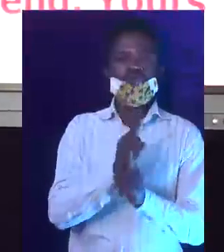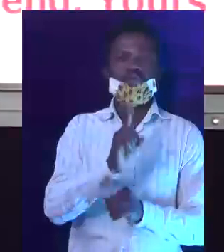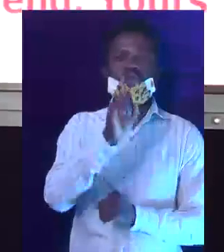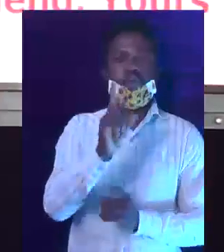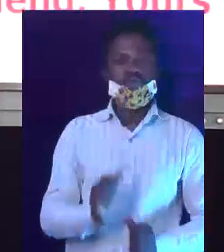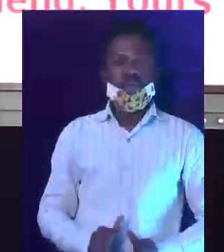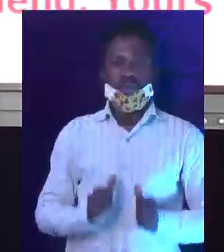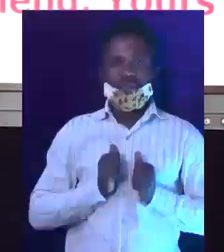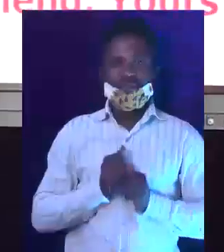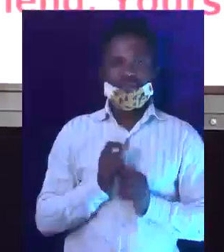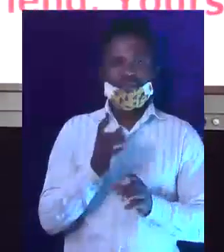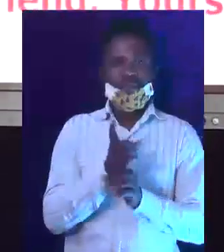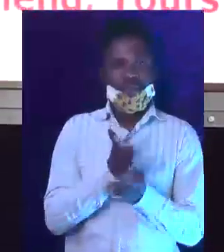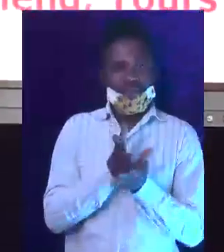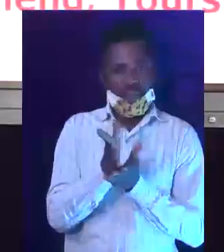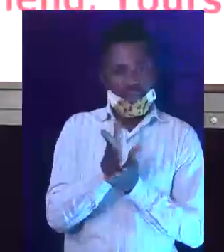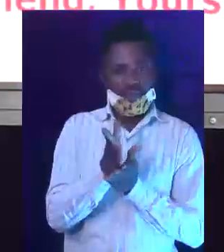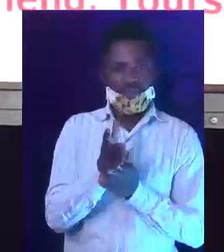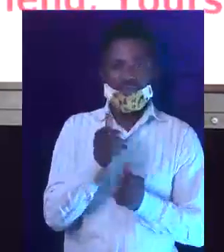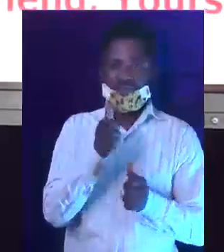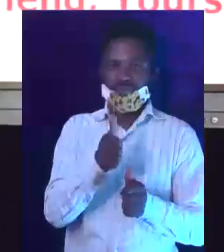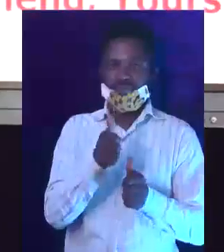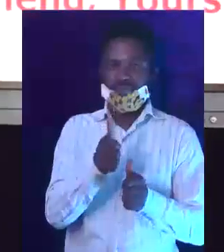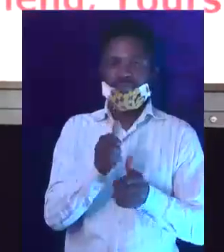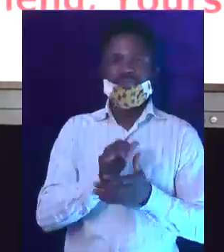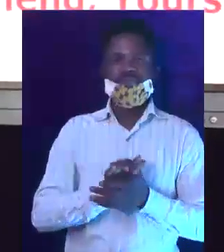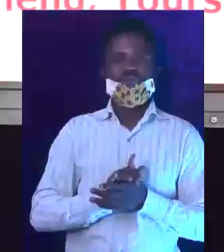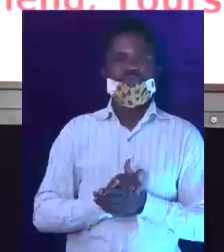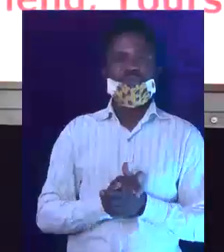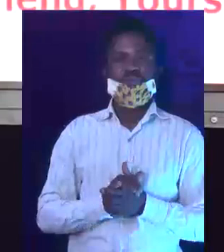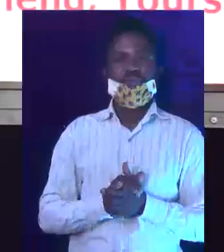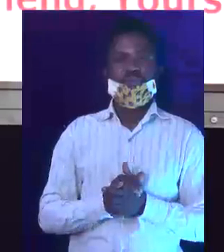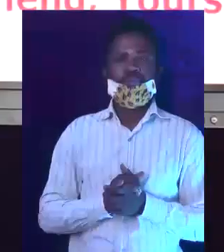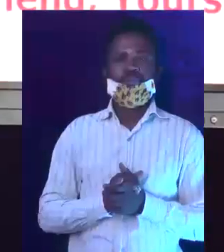one address. Did you get that? Well done.